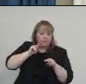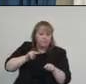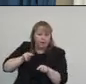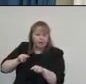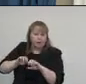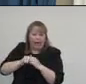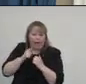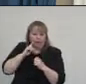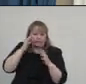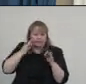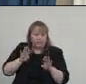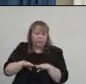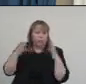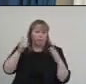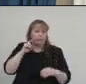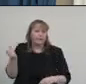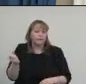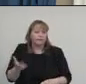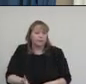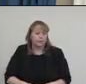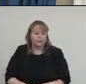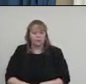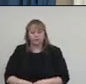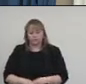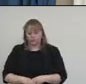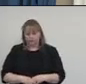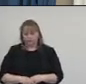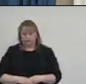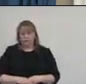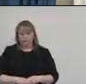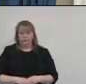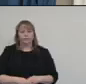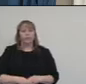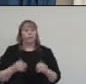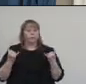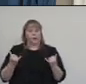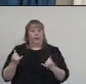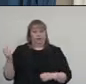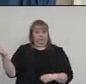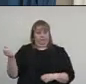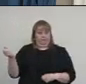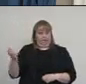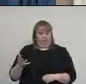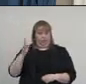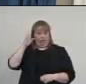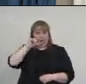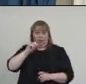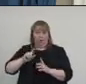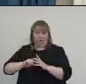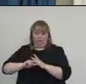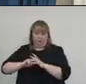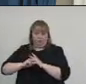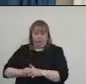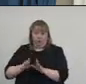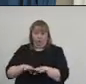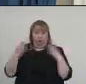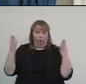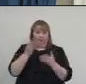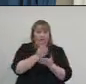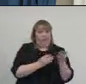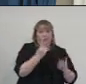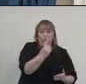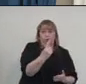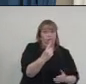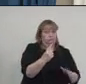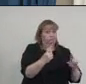progress. Here's what I can tell you today. Gaming will not be opening at the start of phase one. We